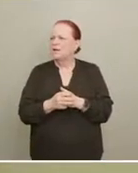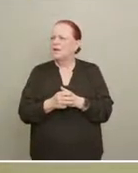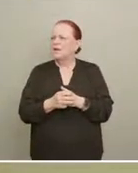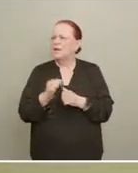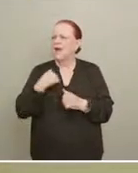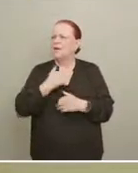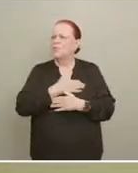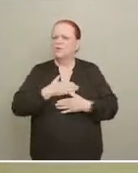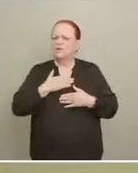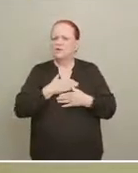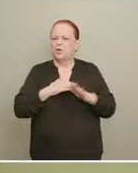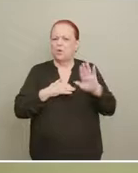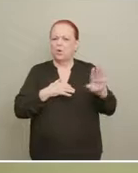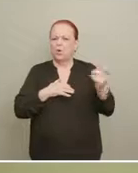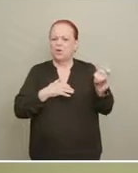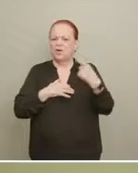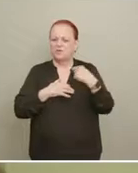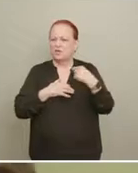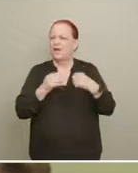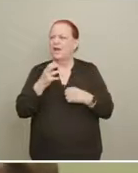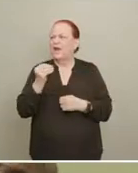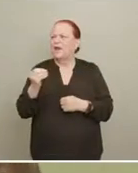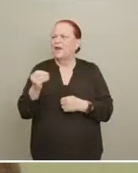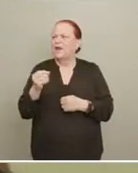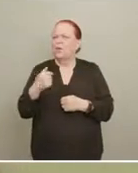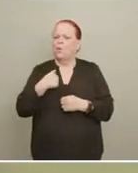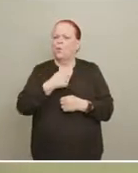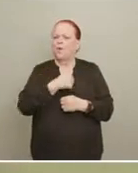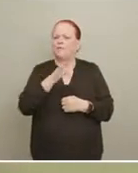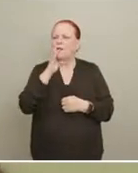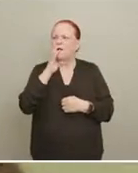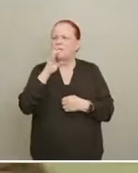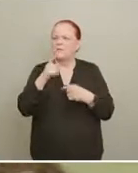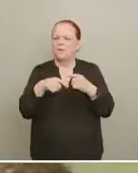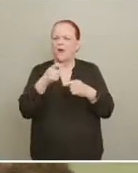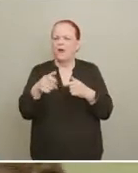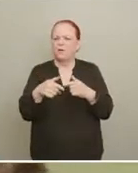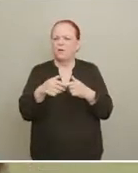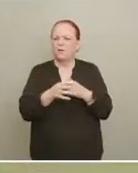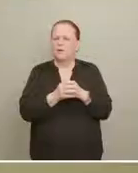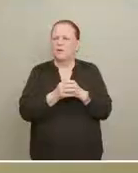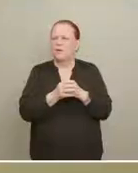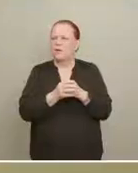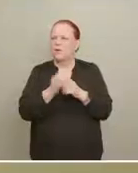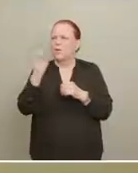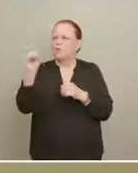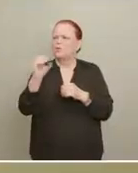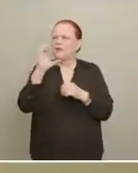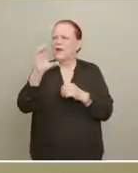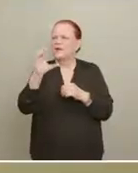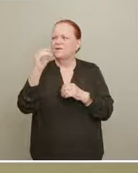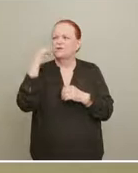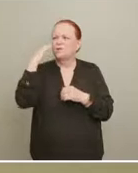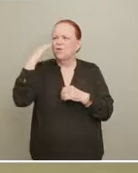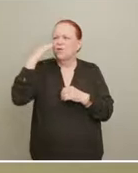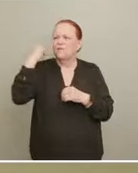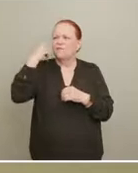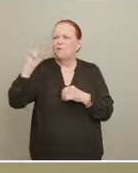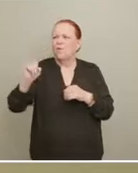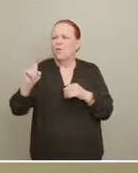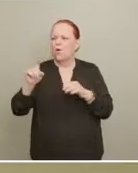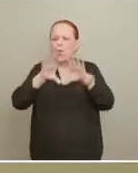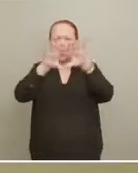I appreciate the question very much. You know, we talked about at the beginning of this conversation, Orange County is known for